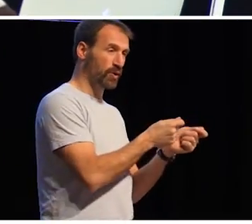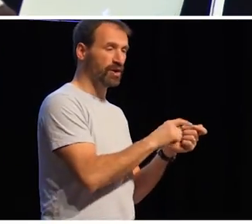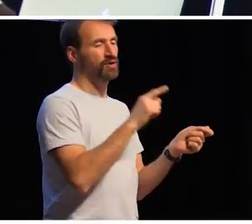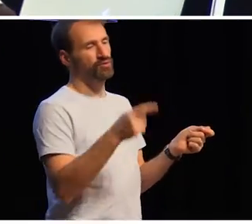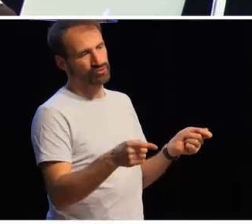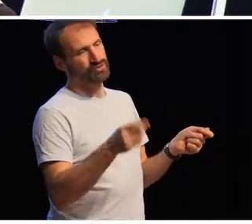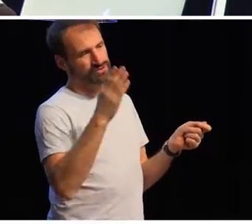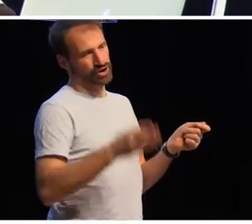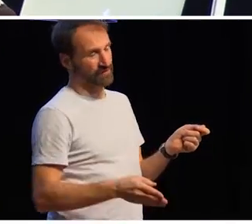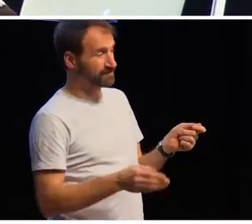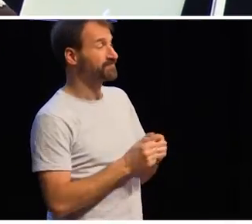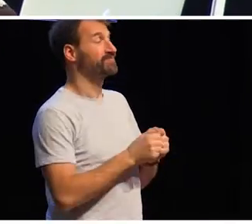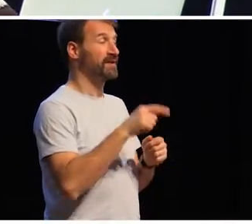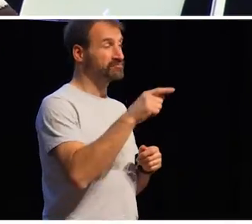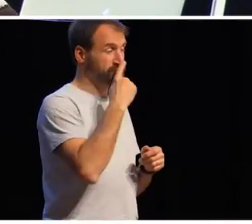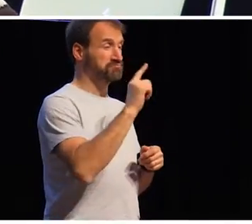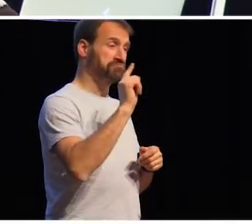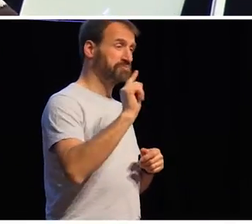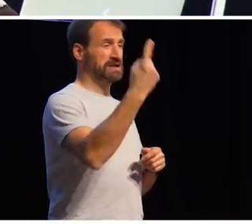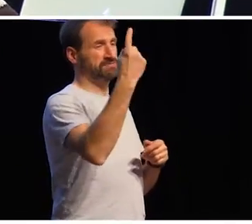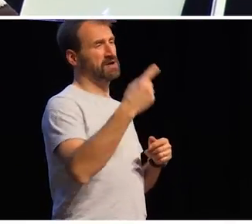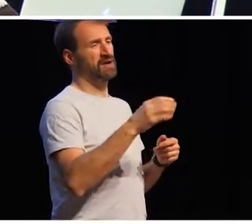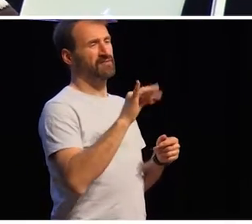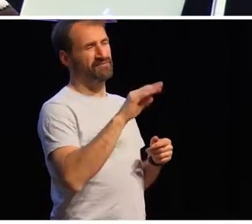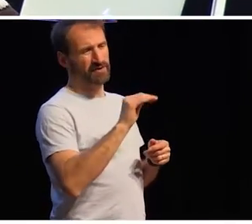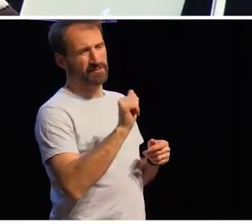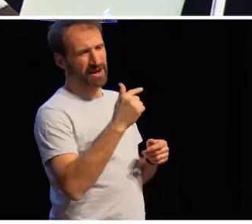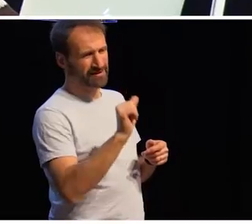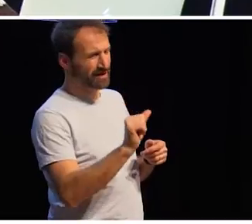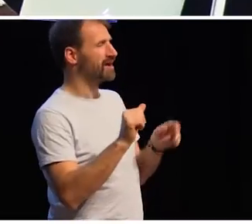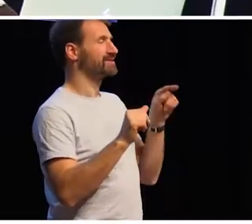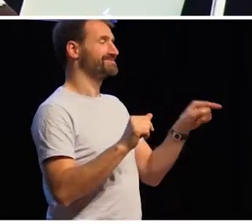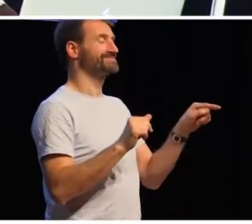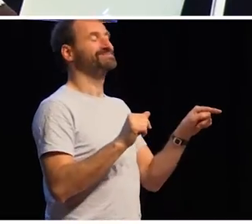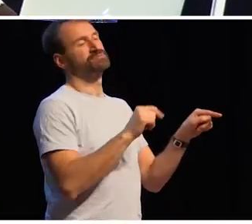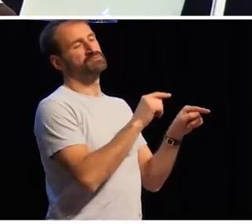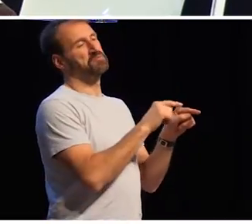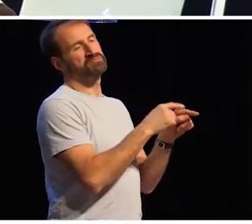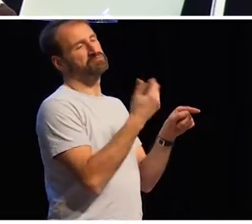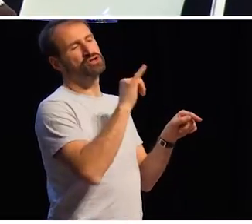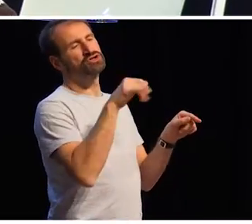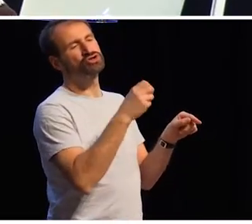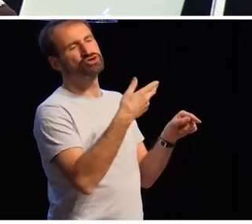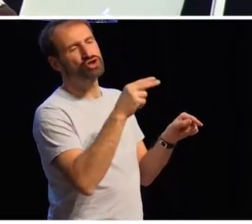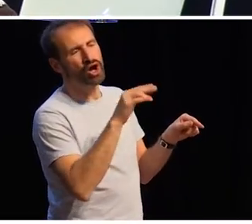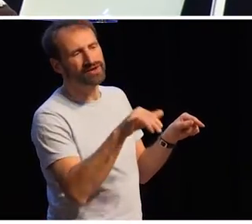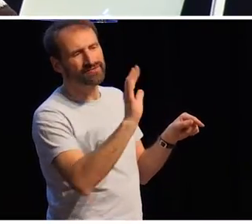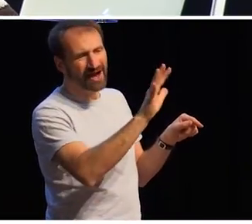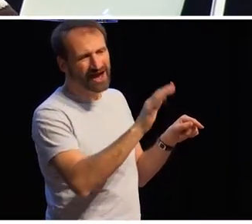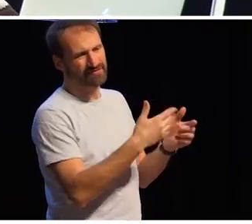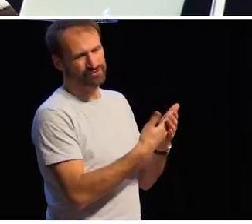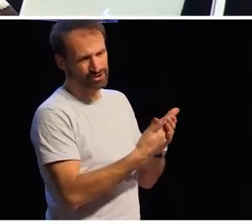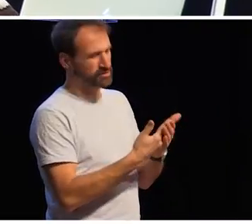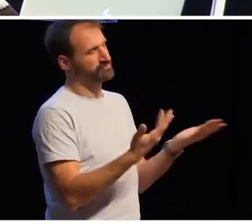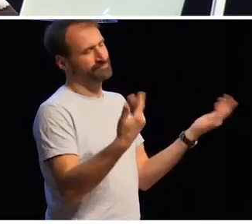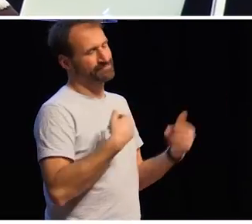across Fermata using, say, Johnny 5, I was like, there's a lot of magic happening. It's exciting, but, you know, as an engineer, I'm like, there's no magic,